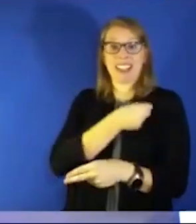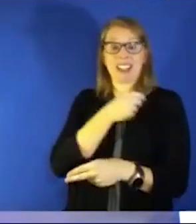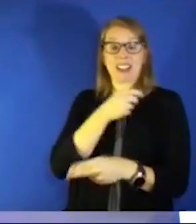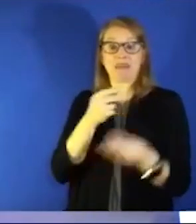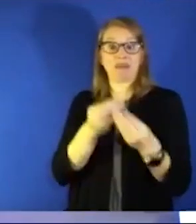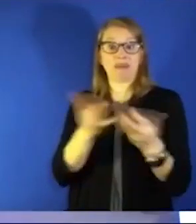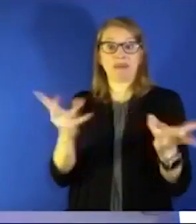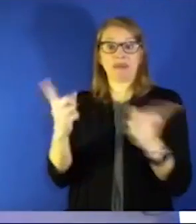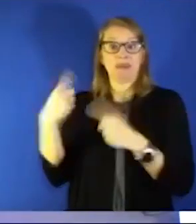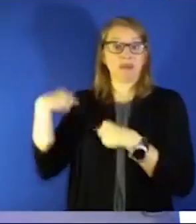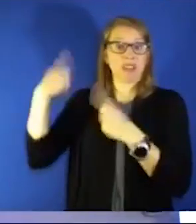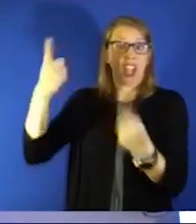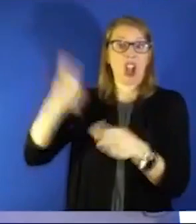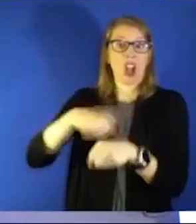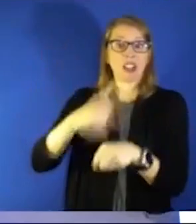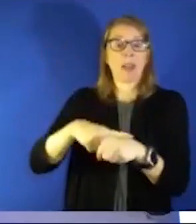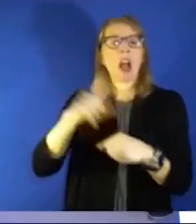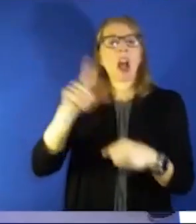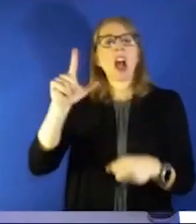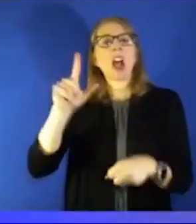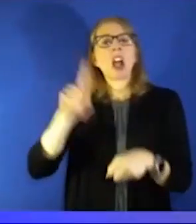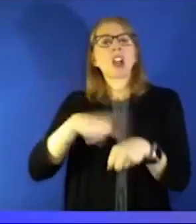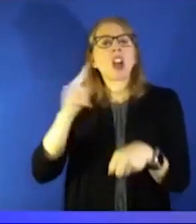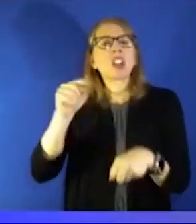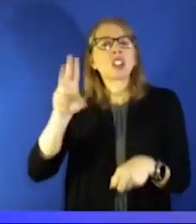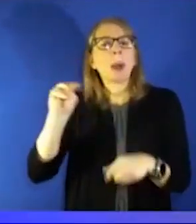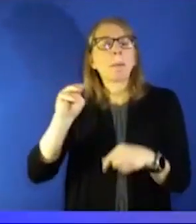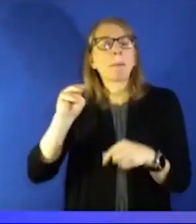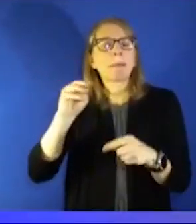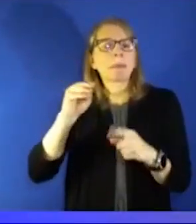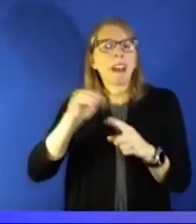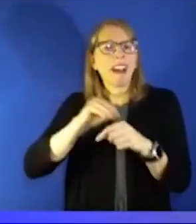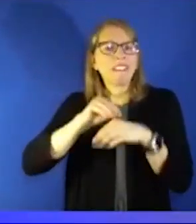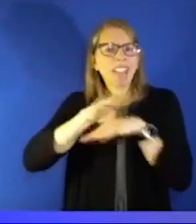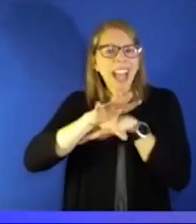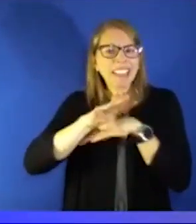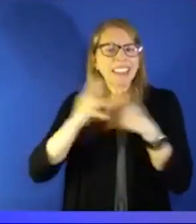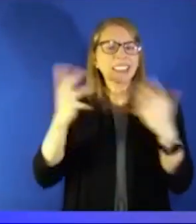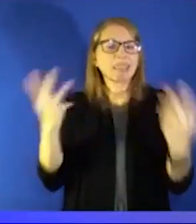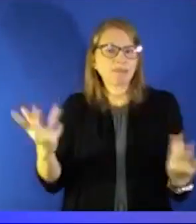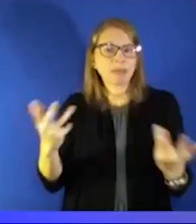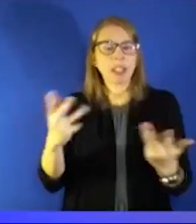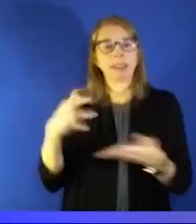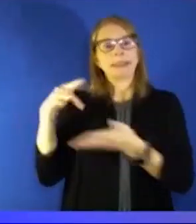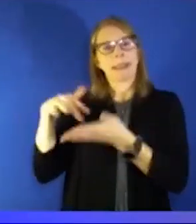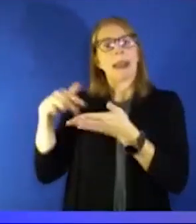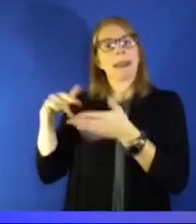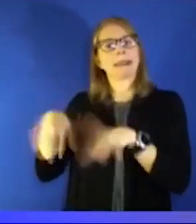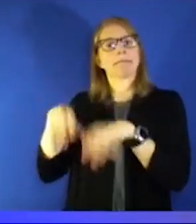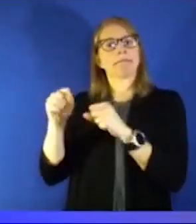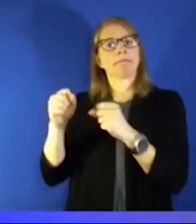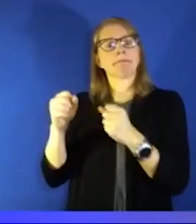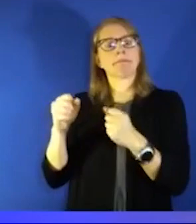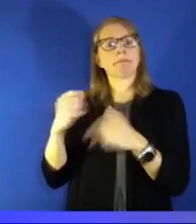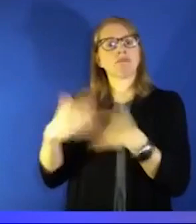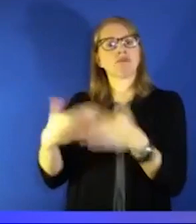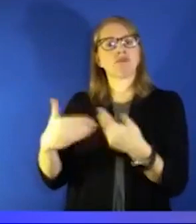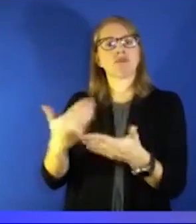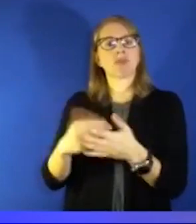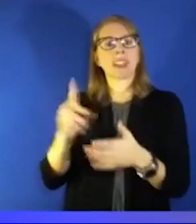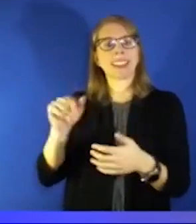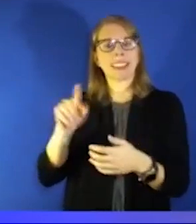long-term effect is. What are your thoughts on that? Well, we're going to have to do studies. So, I mean, we're a